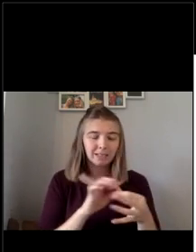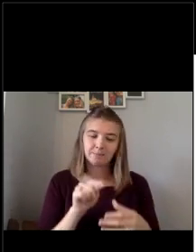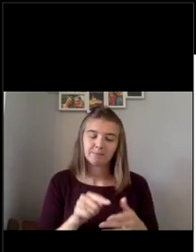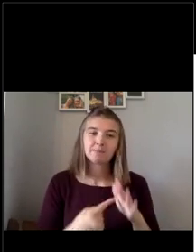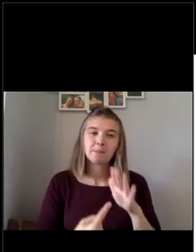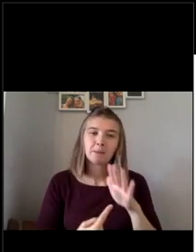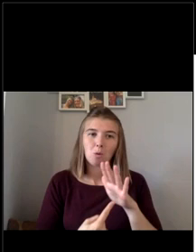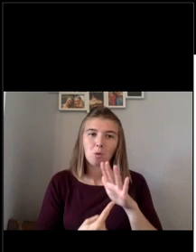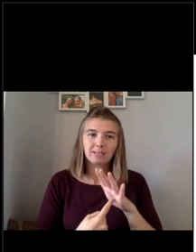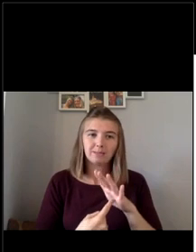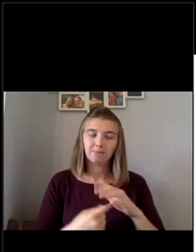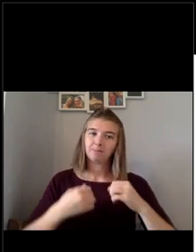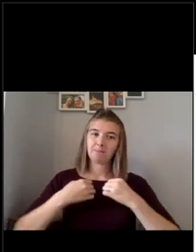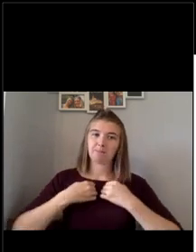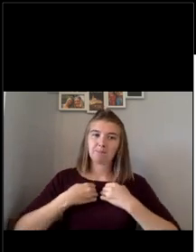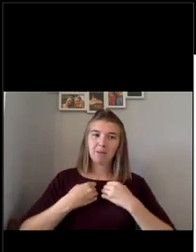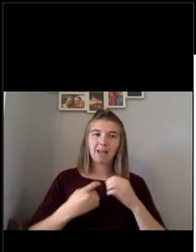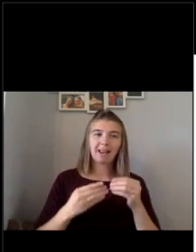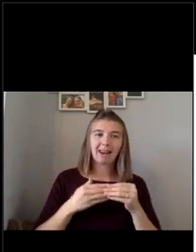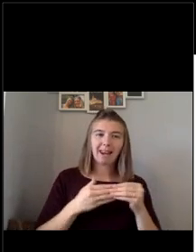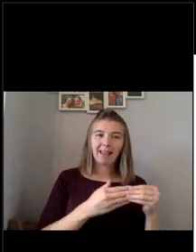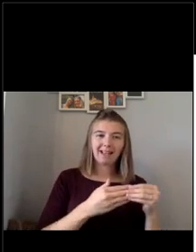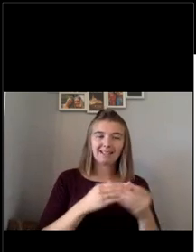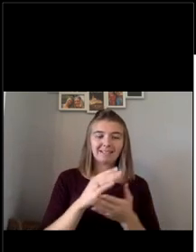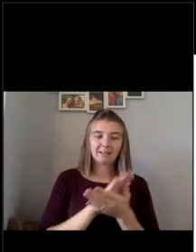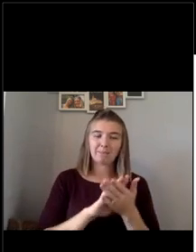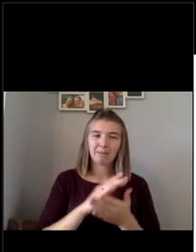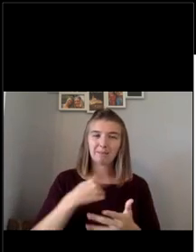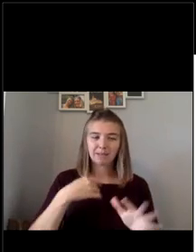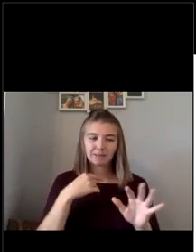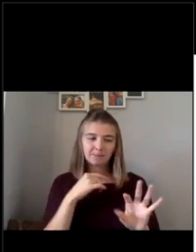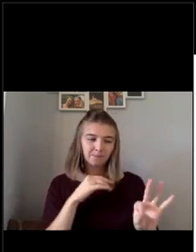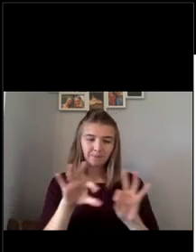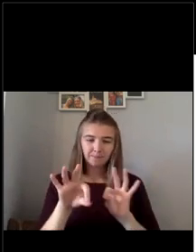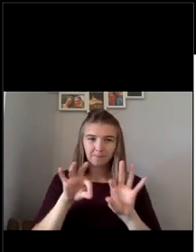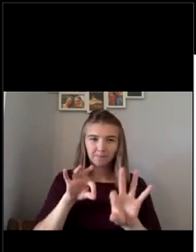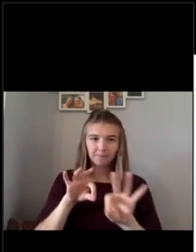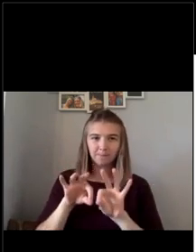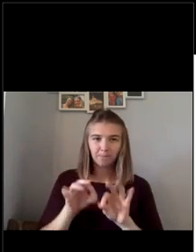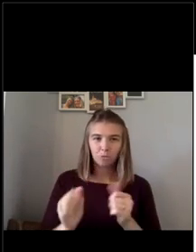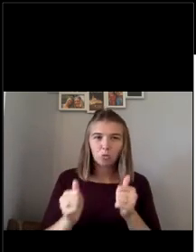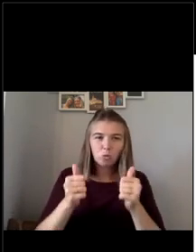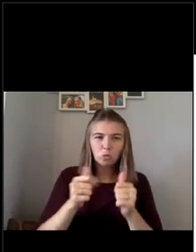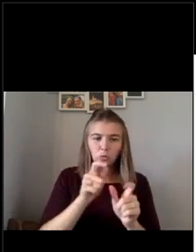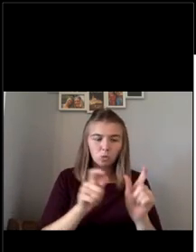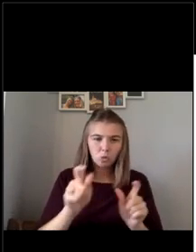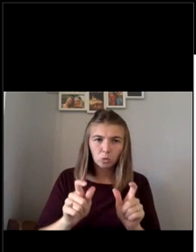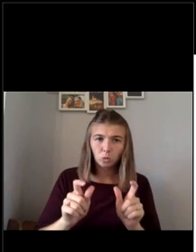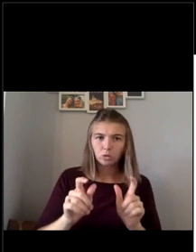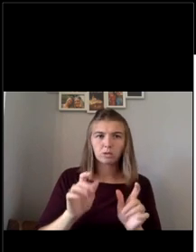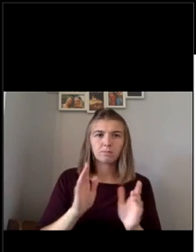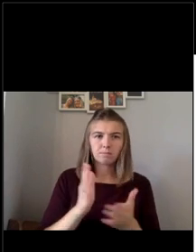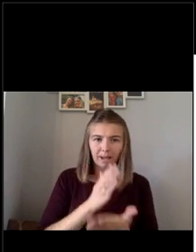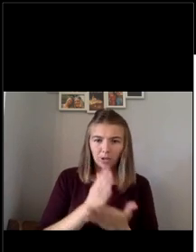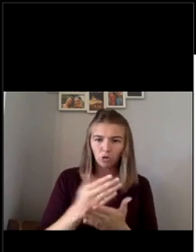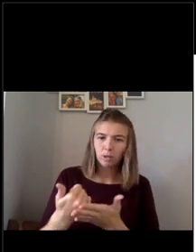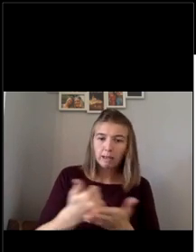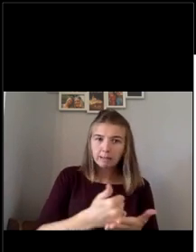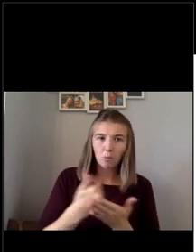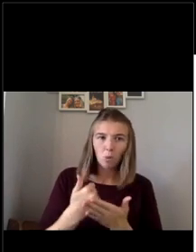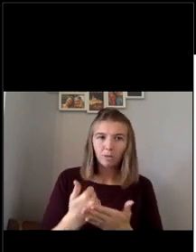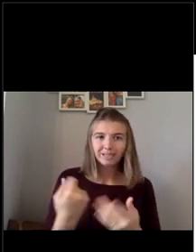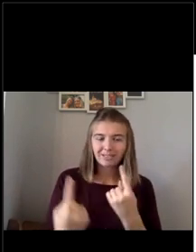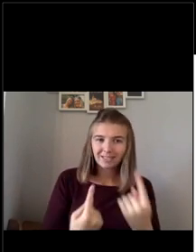I share the group guidelines with the prospective students so they know the expectations around the collaborative nature of our